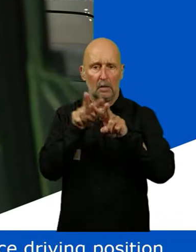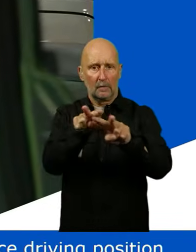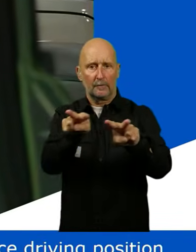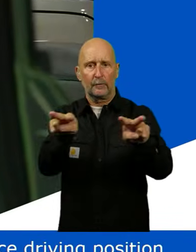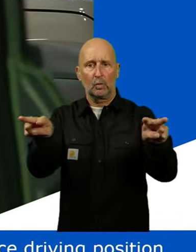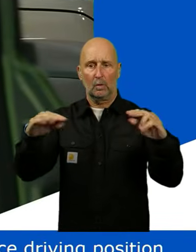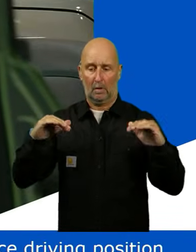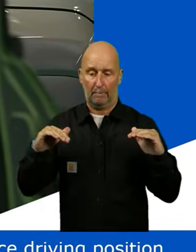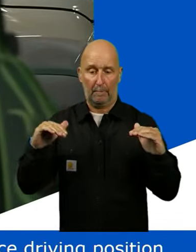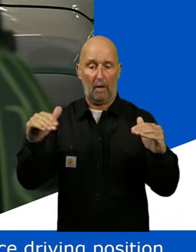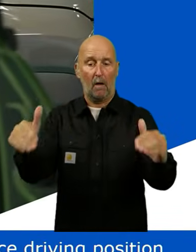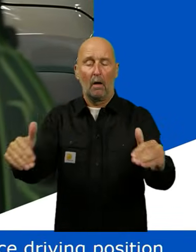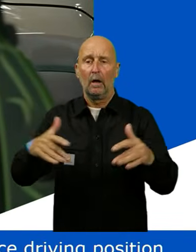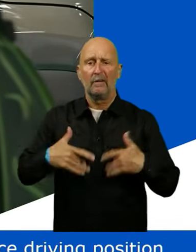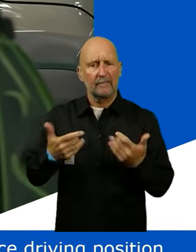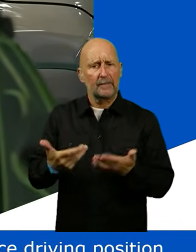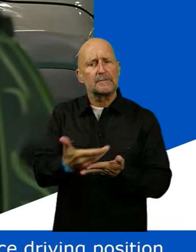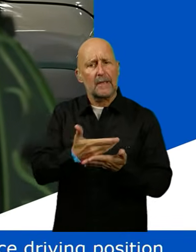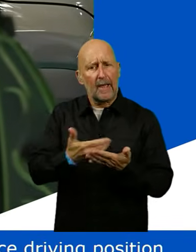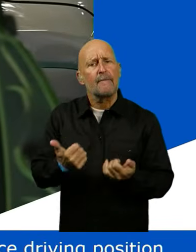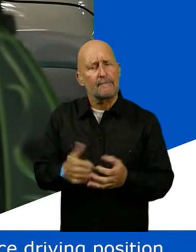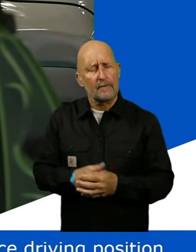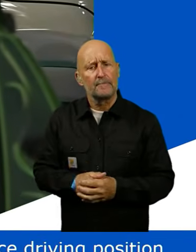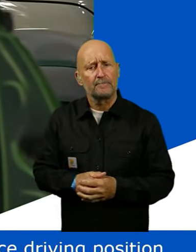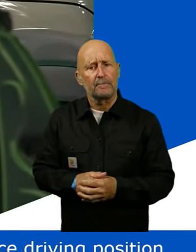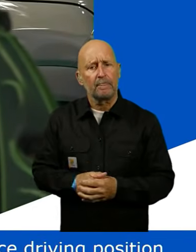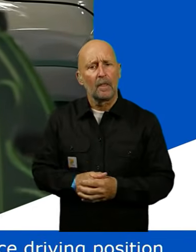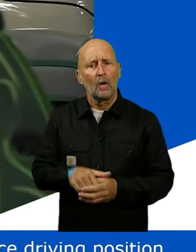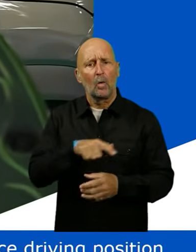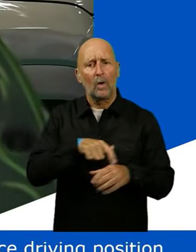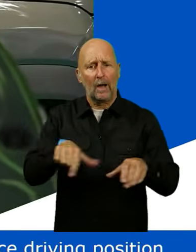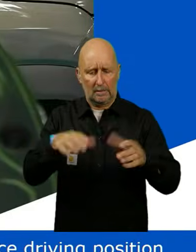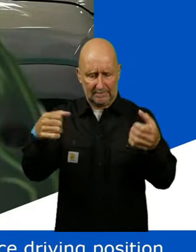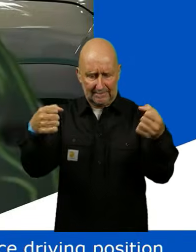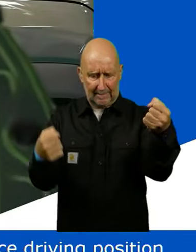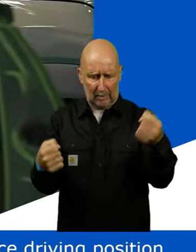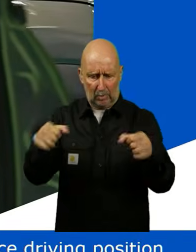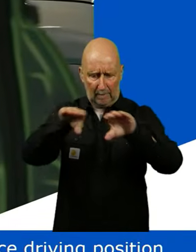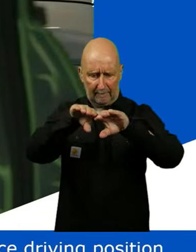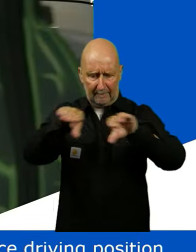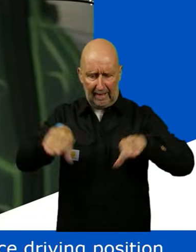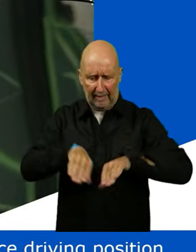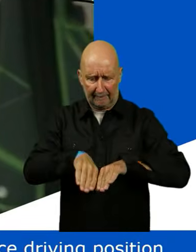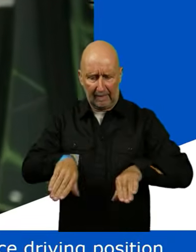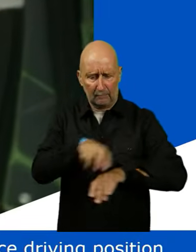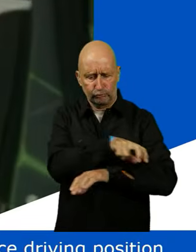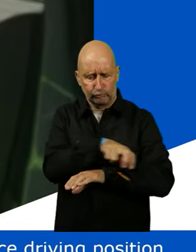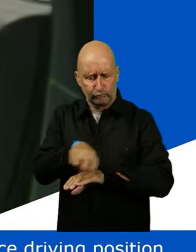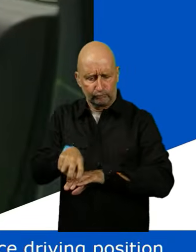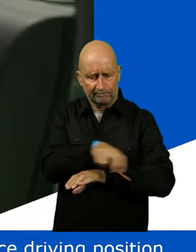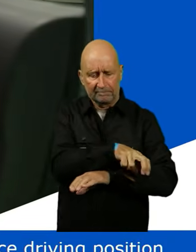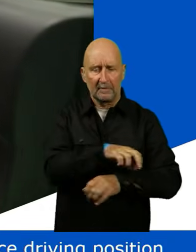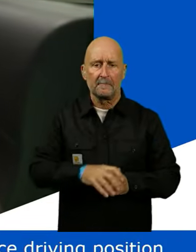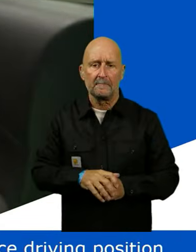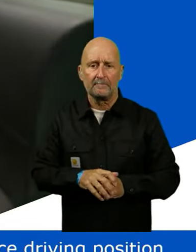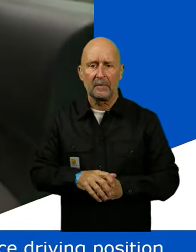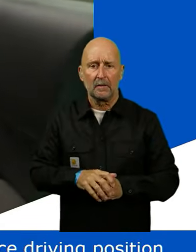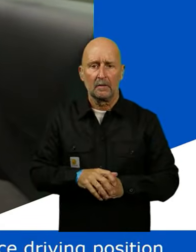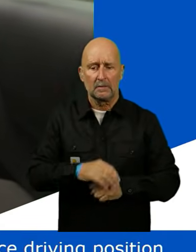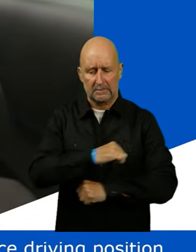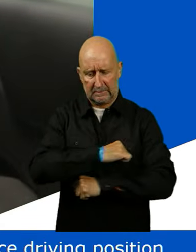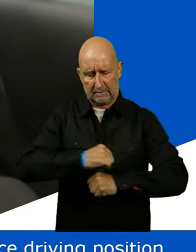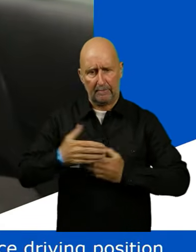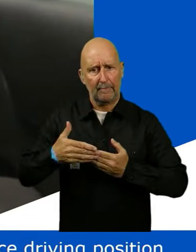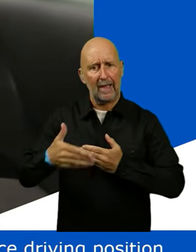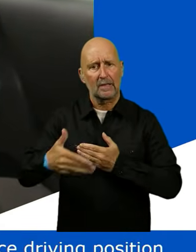over the bonnet. It feels very safe, and things like the flat bottom steering wheel helps access. And there's lots of space here as well. The seat is